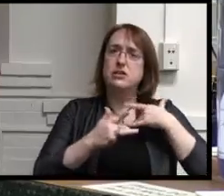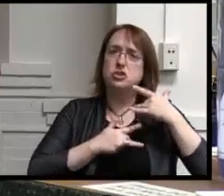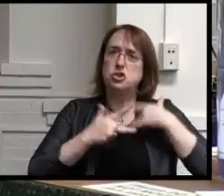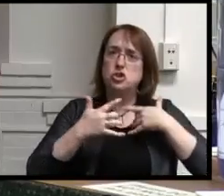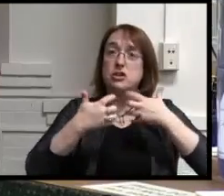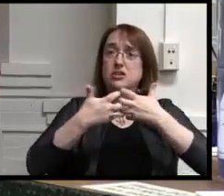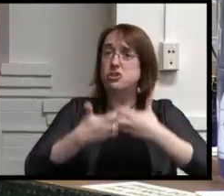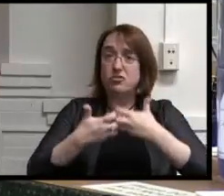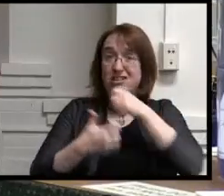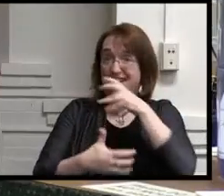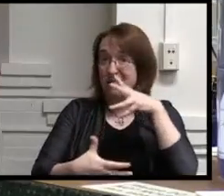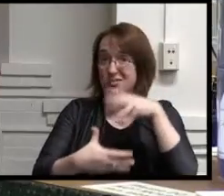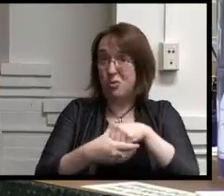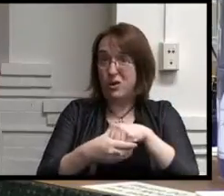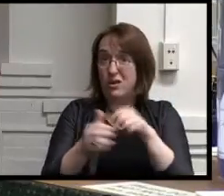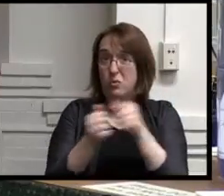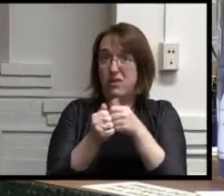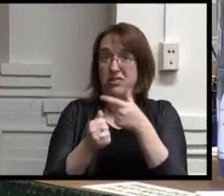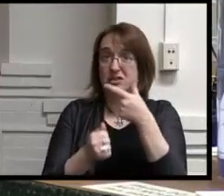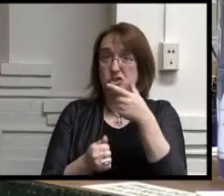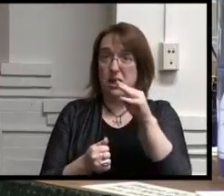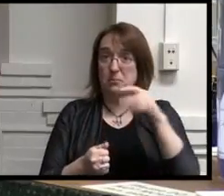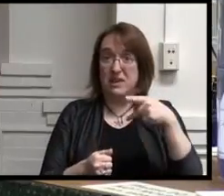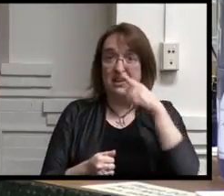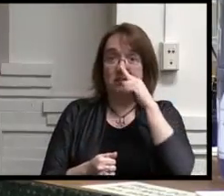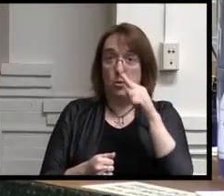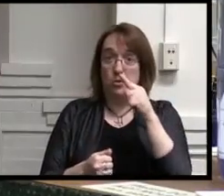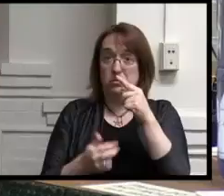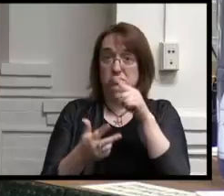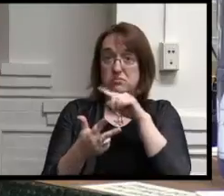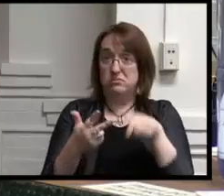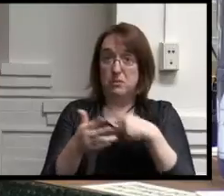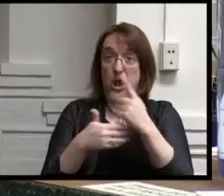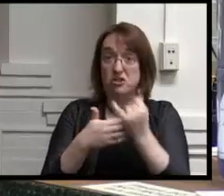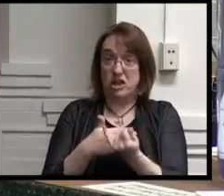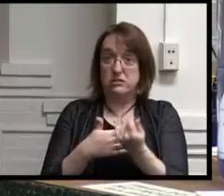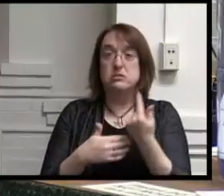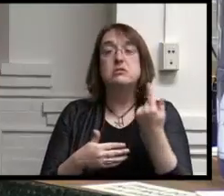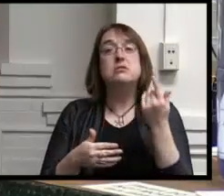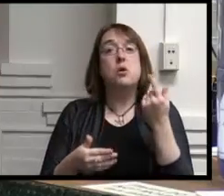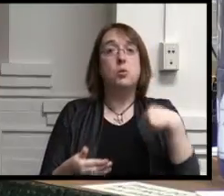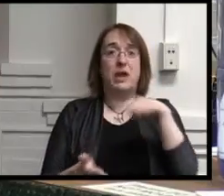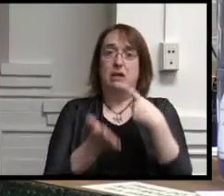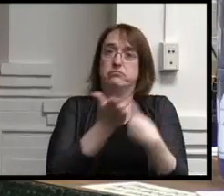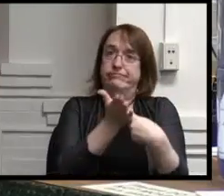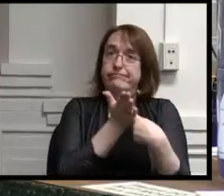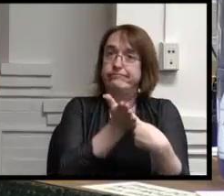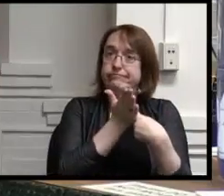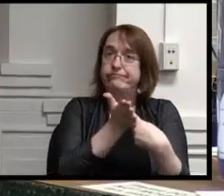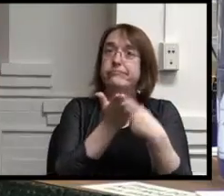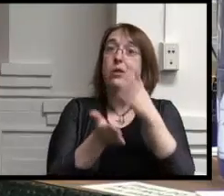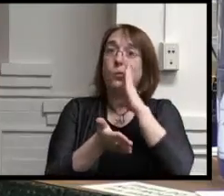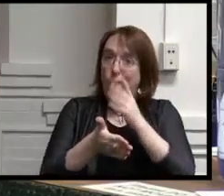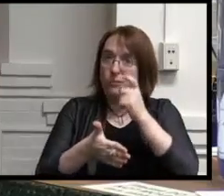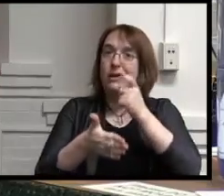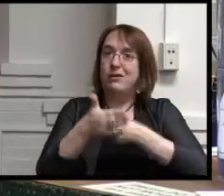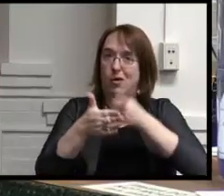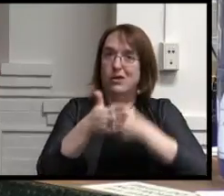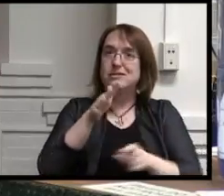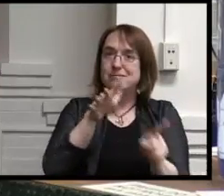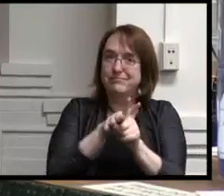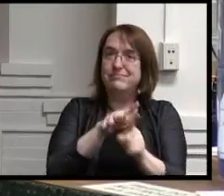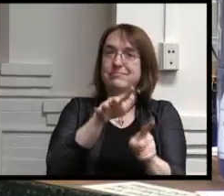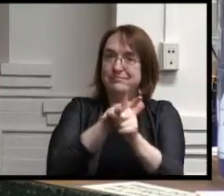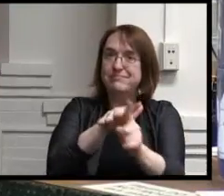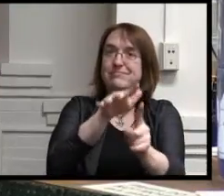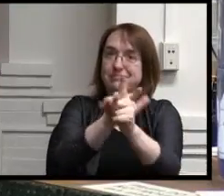generators were not included in the GMPs for the 3 projects. And so we talked explicitly about the fact that there would be costs like this that would be